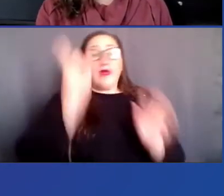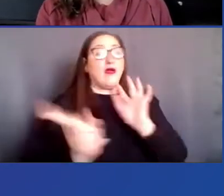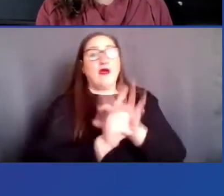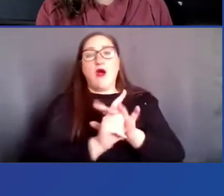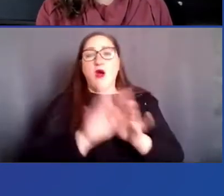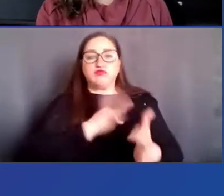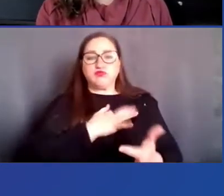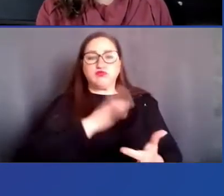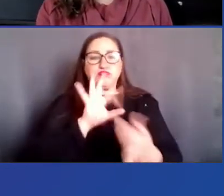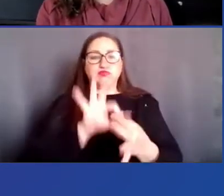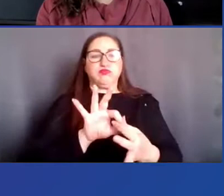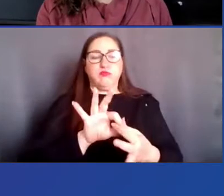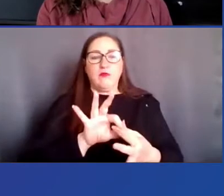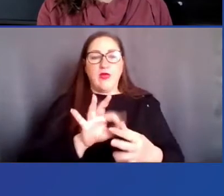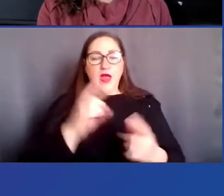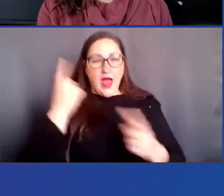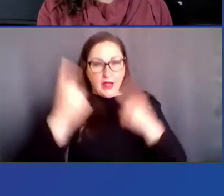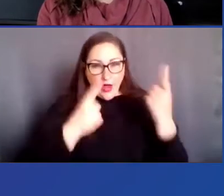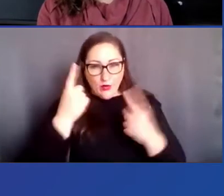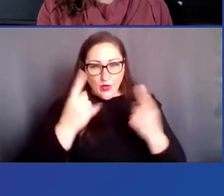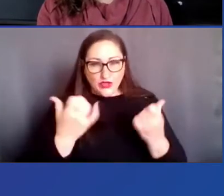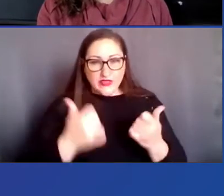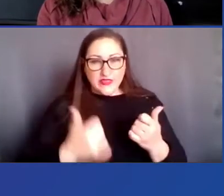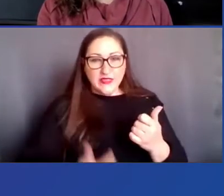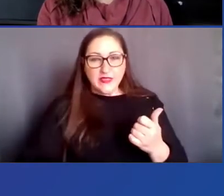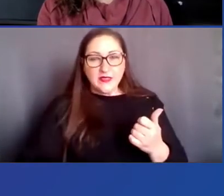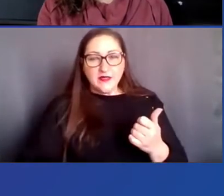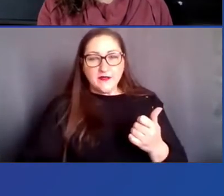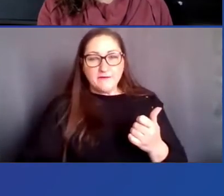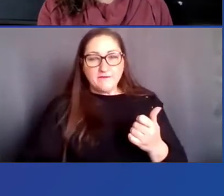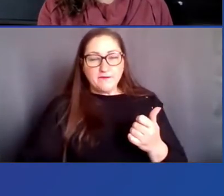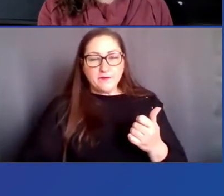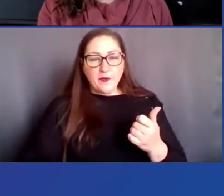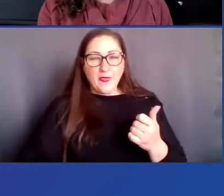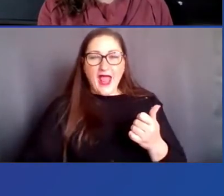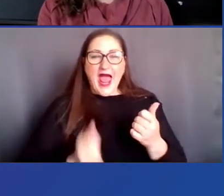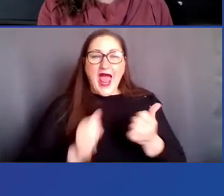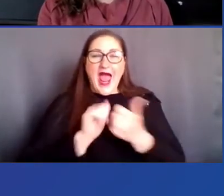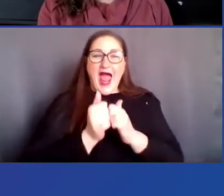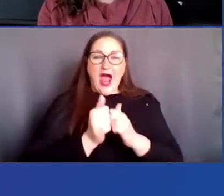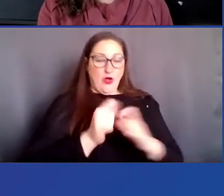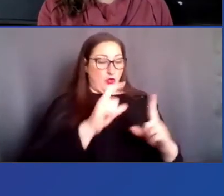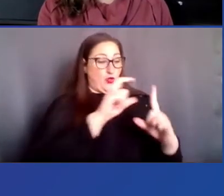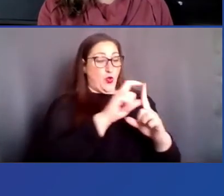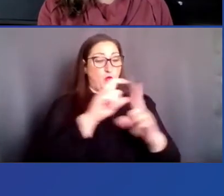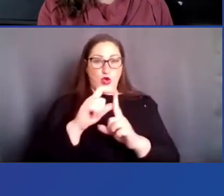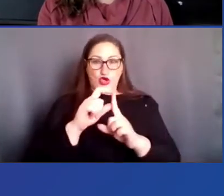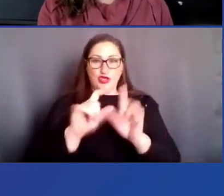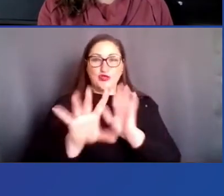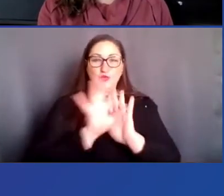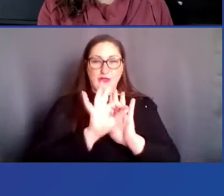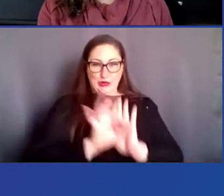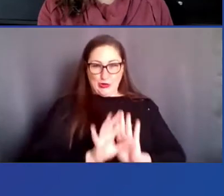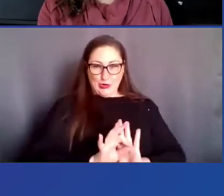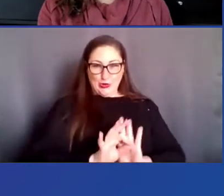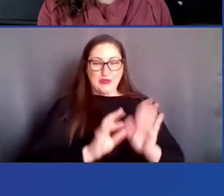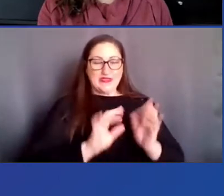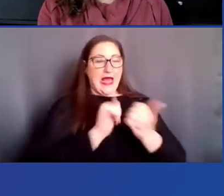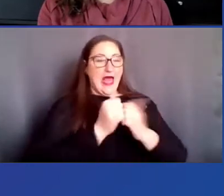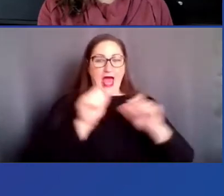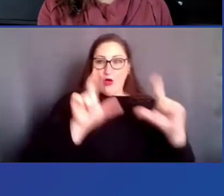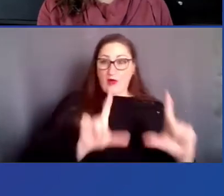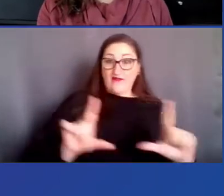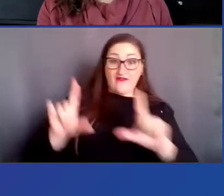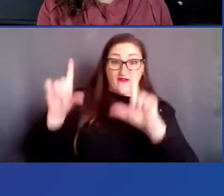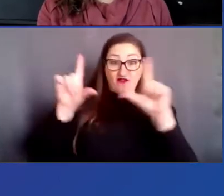that you said, and I'm thinking about how the framing of the words that we use, the framing of the ways that